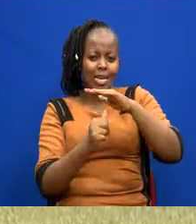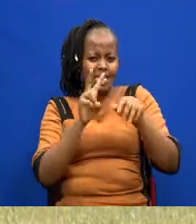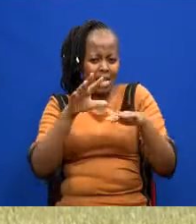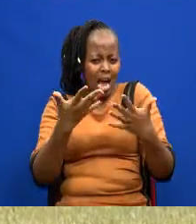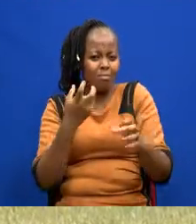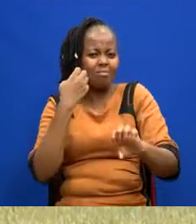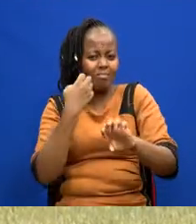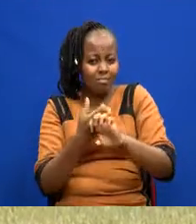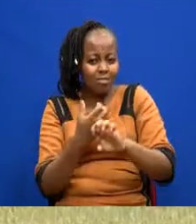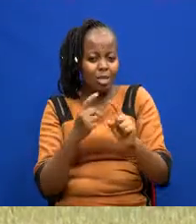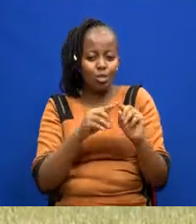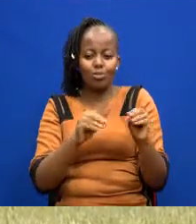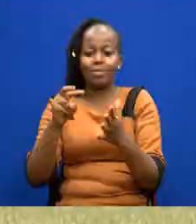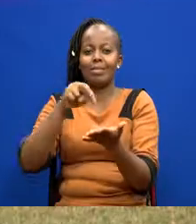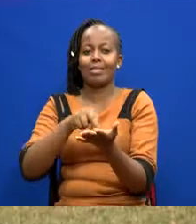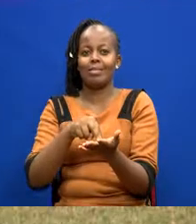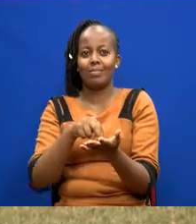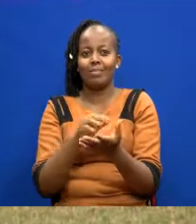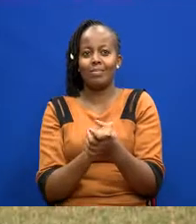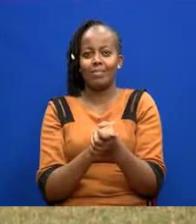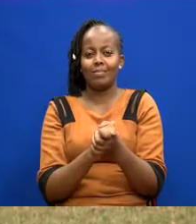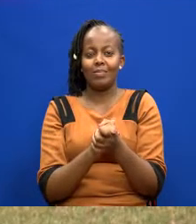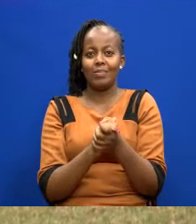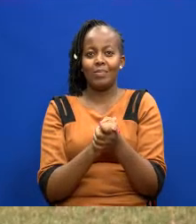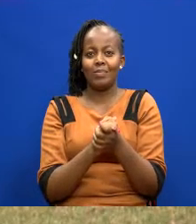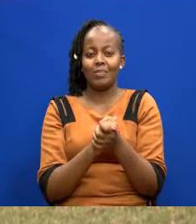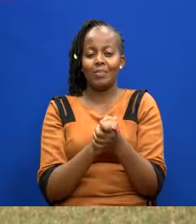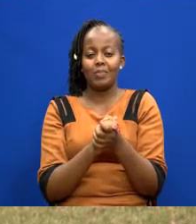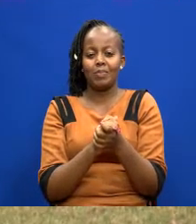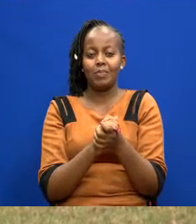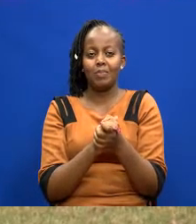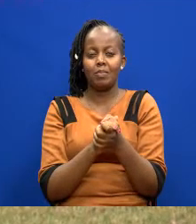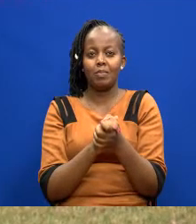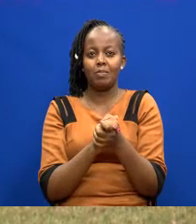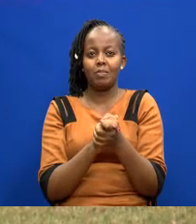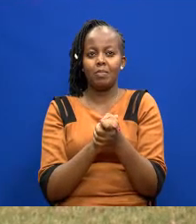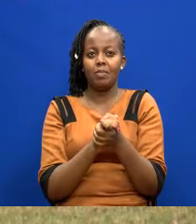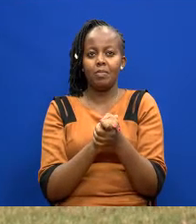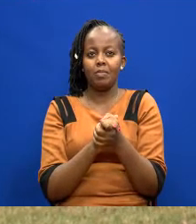how difficult it is to get up. Okay? Okay?